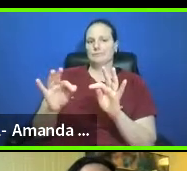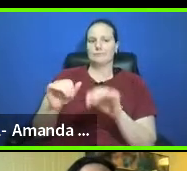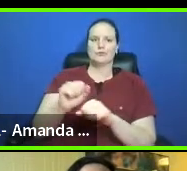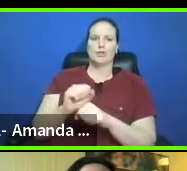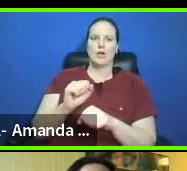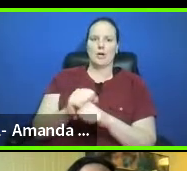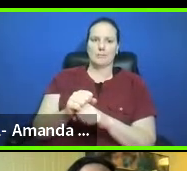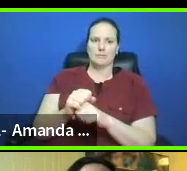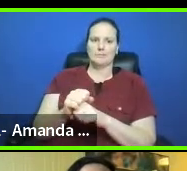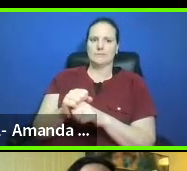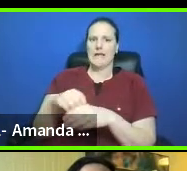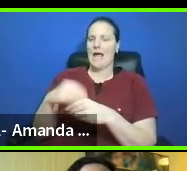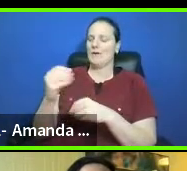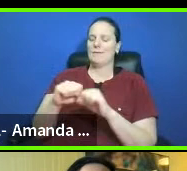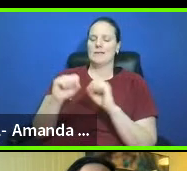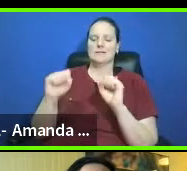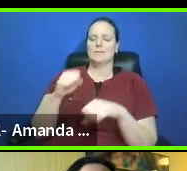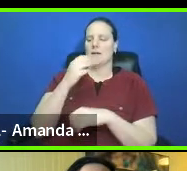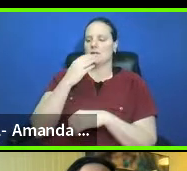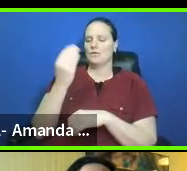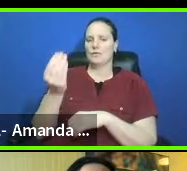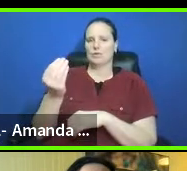at age 14. Thank you.